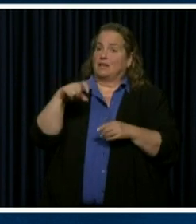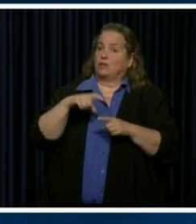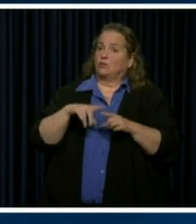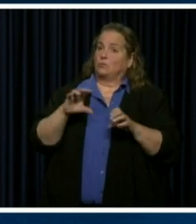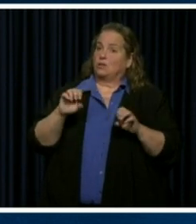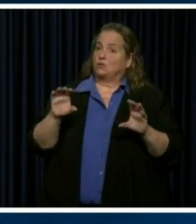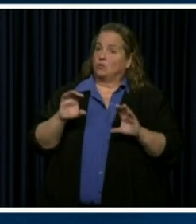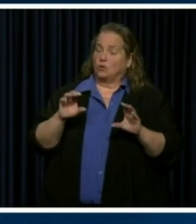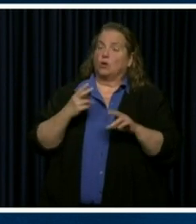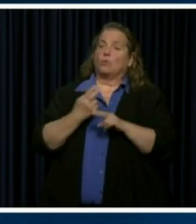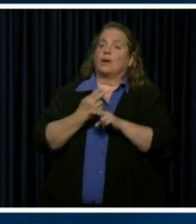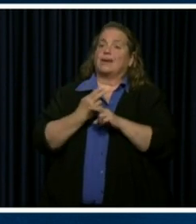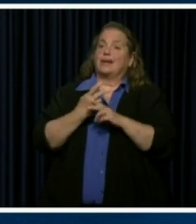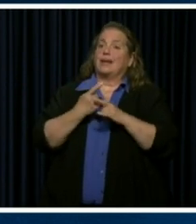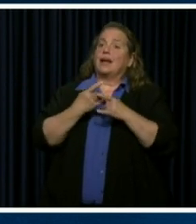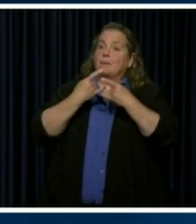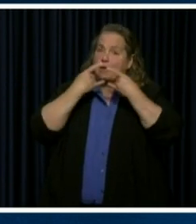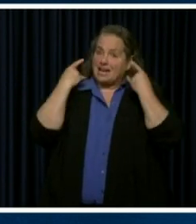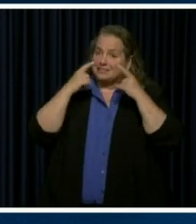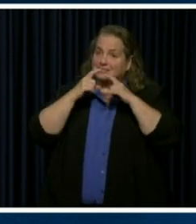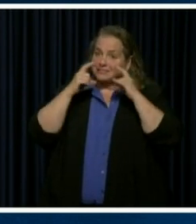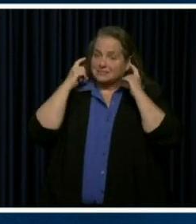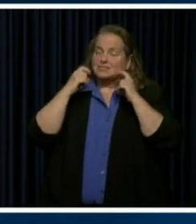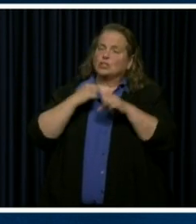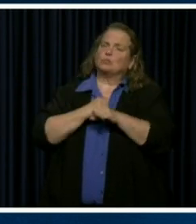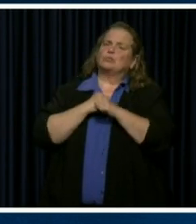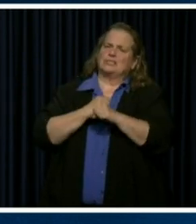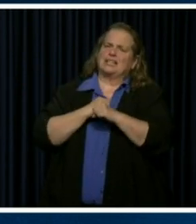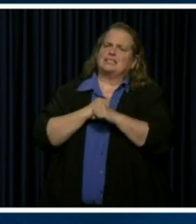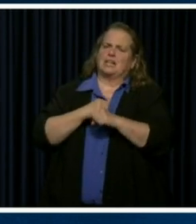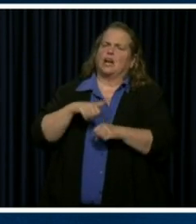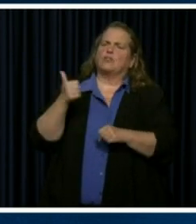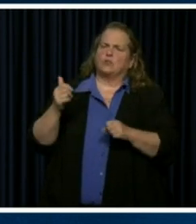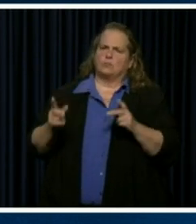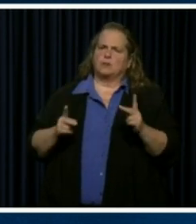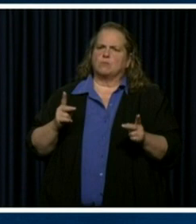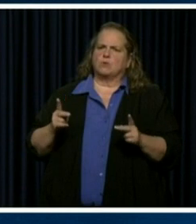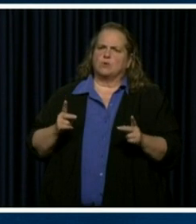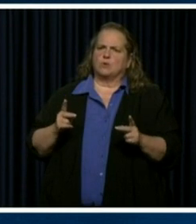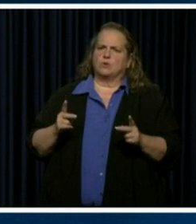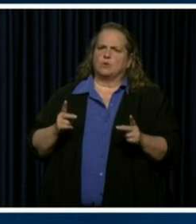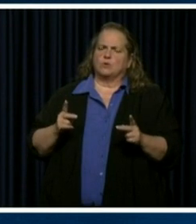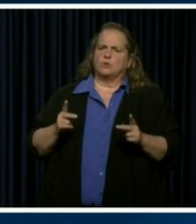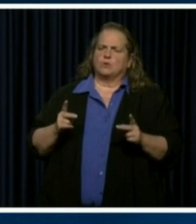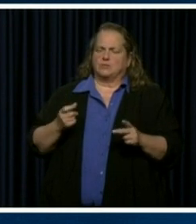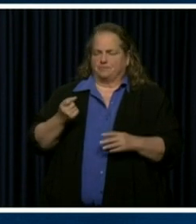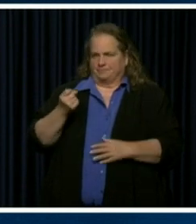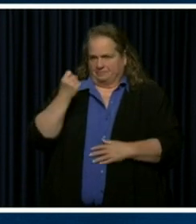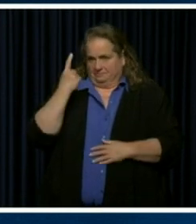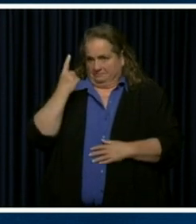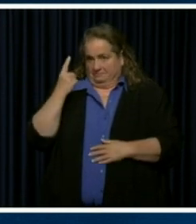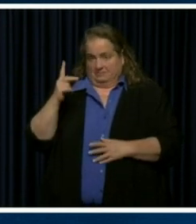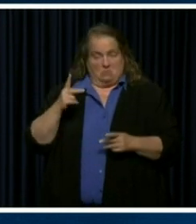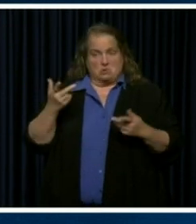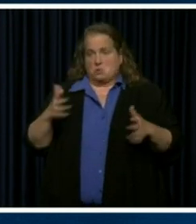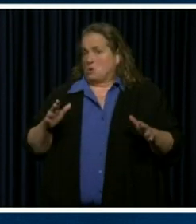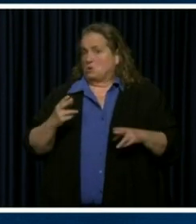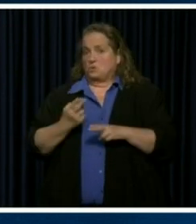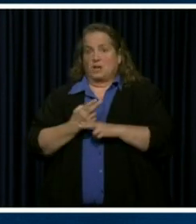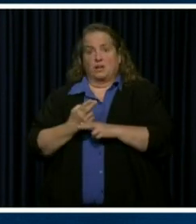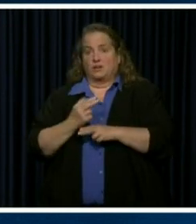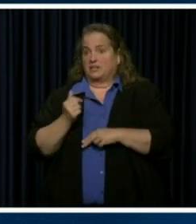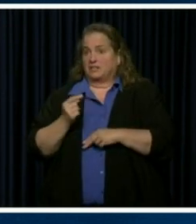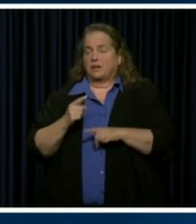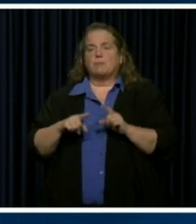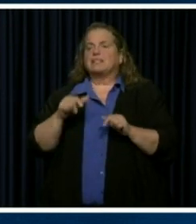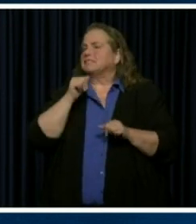we need to be doing, which is wearing a mask. It's about protecting other people. I get that some people don't want to wear one, but